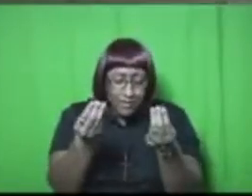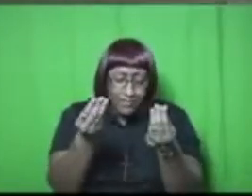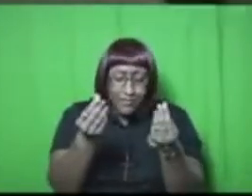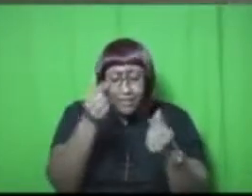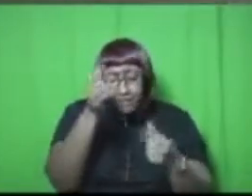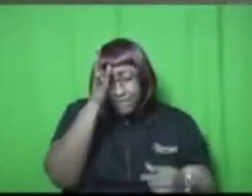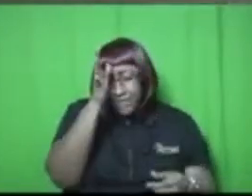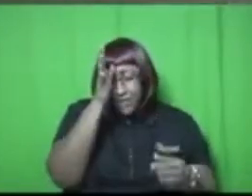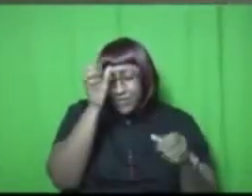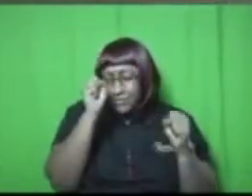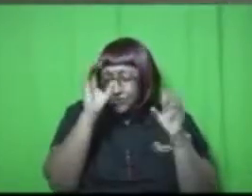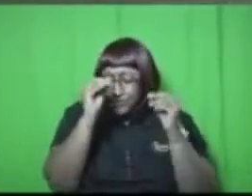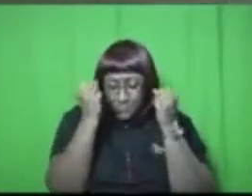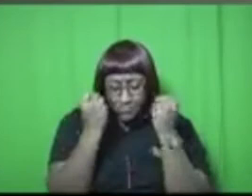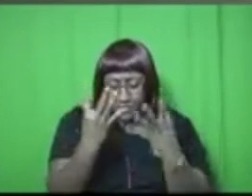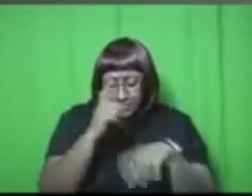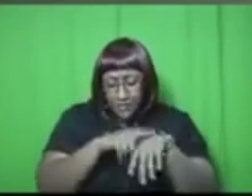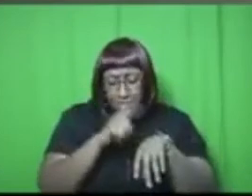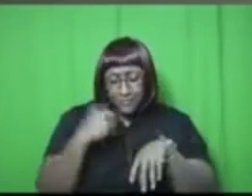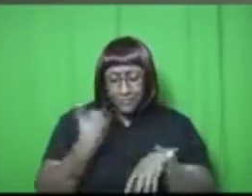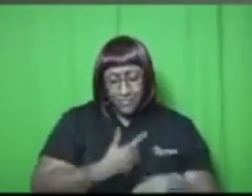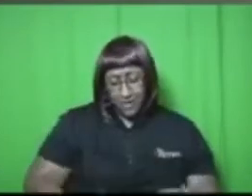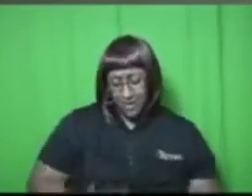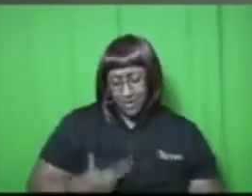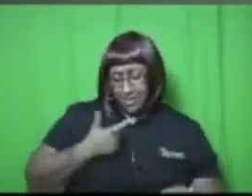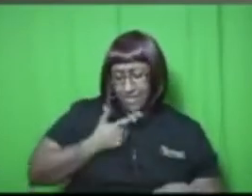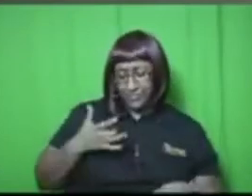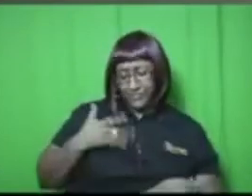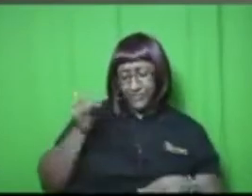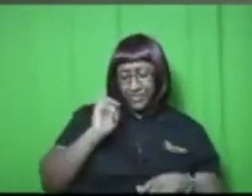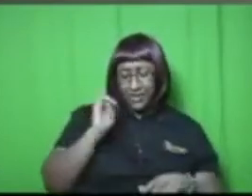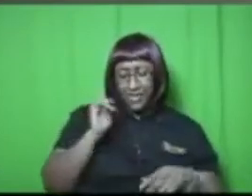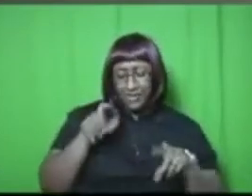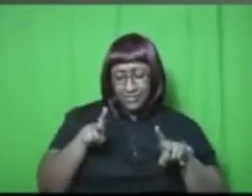And Father, so many times our lives feel like a desert place.